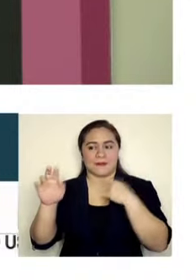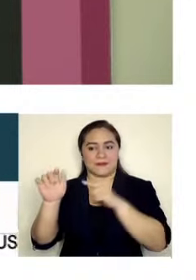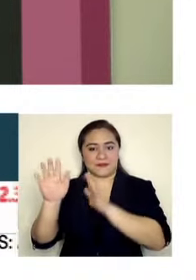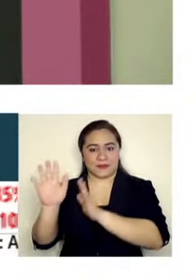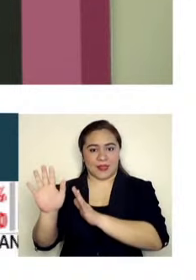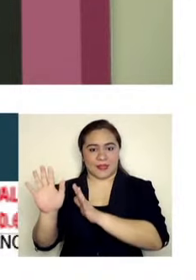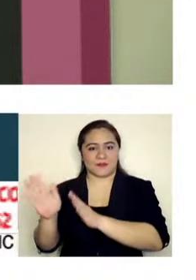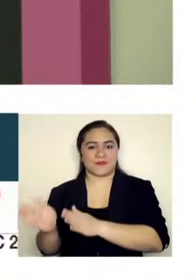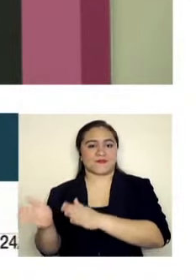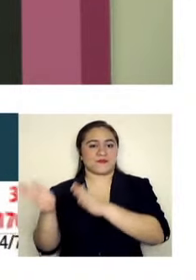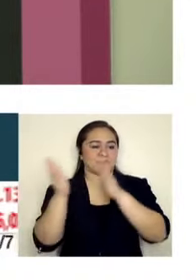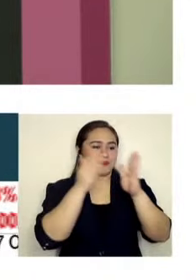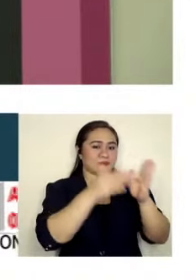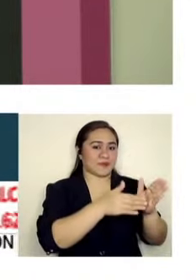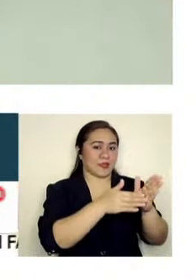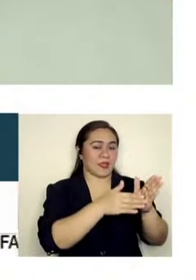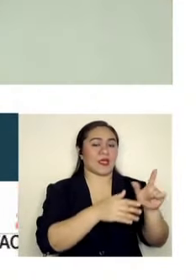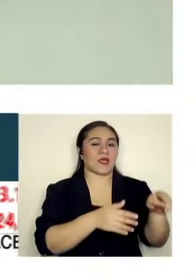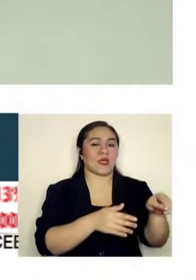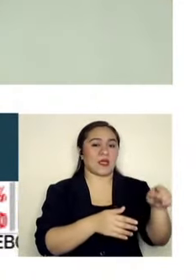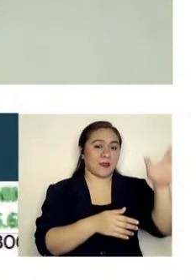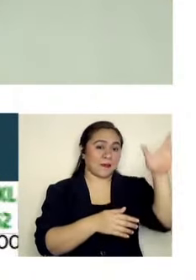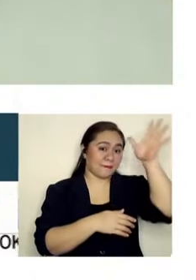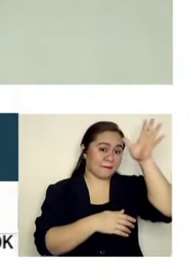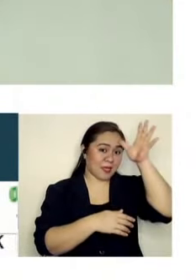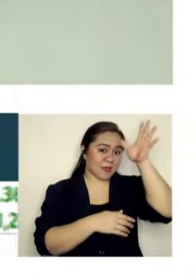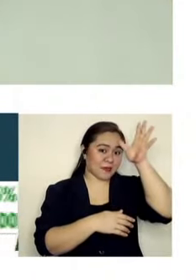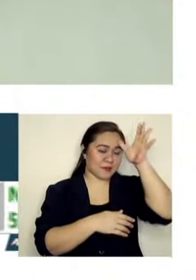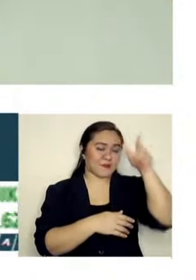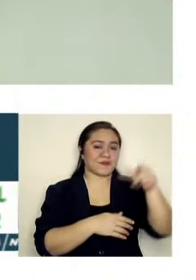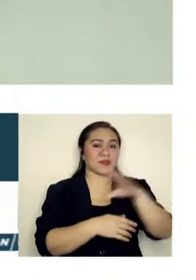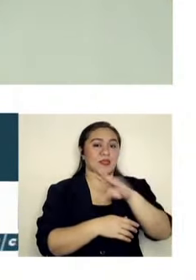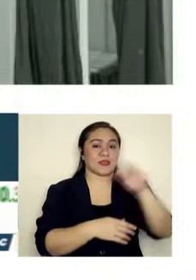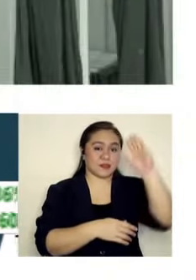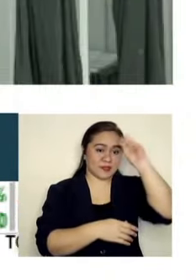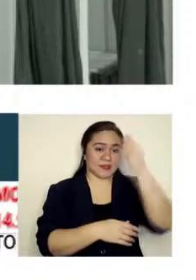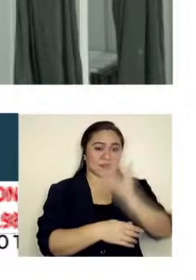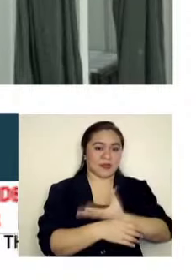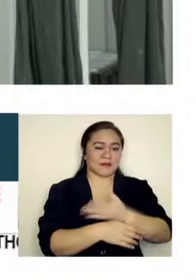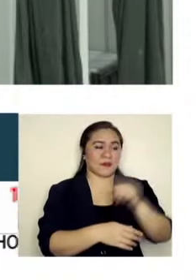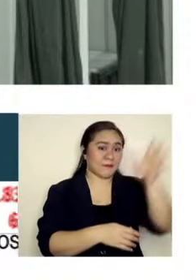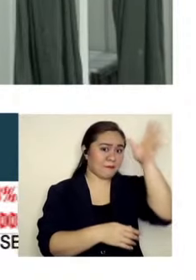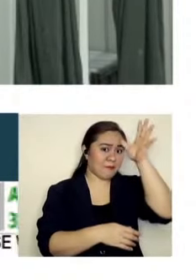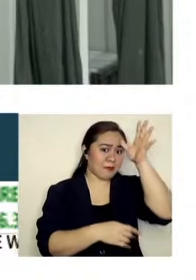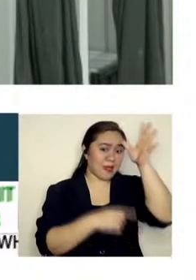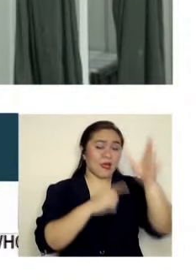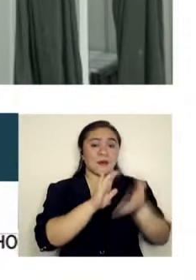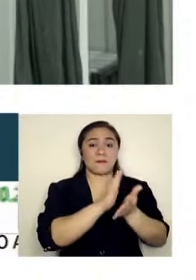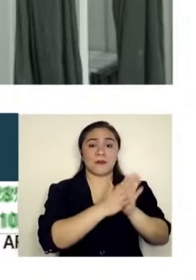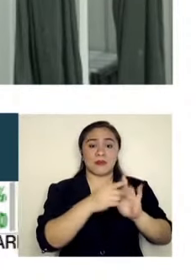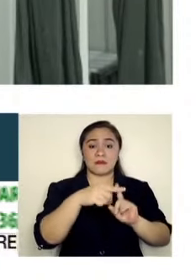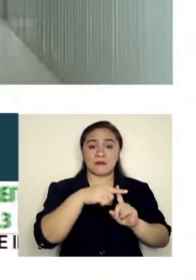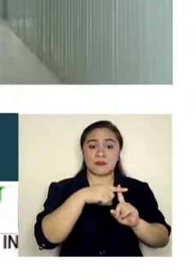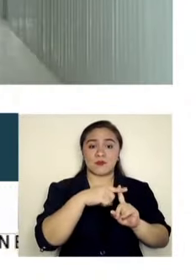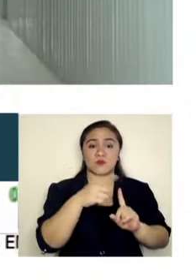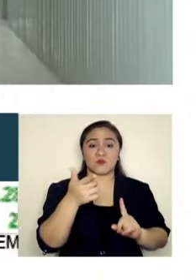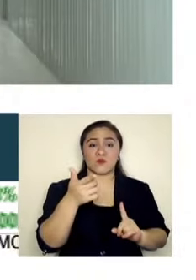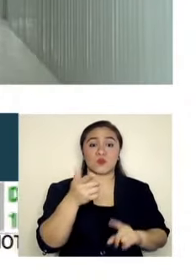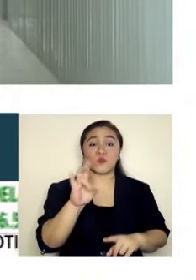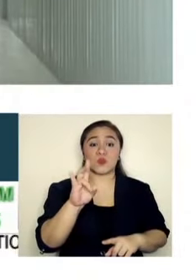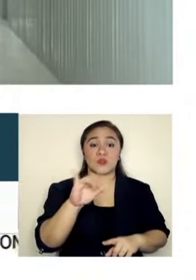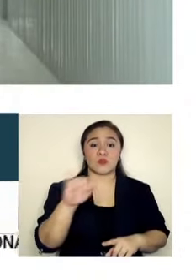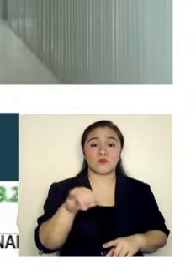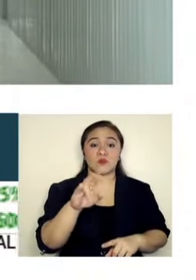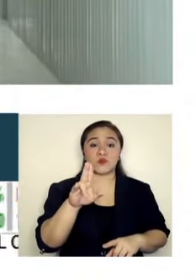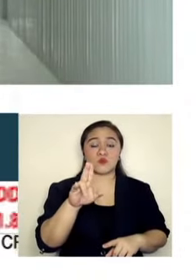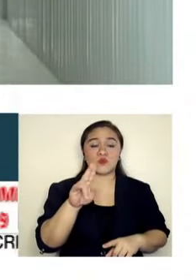isang son, that's 29 years old, nag-positive siya on the 27th. So, 24th sila lahat